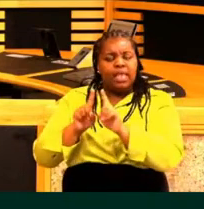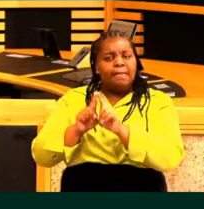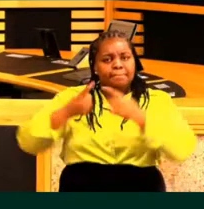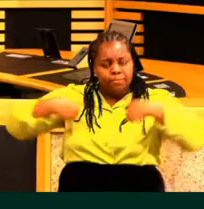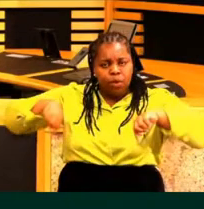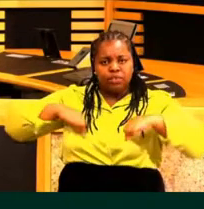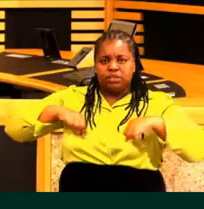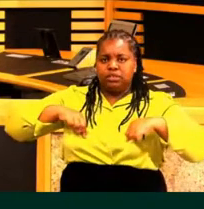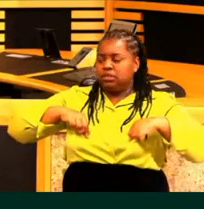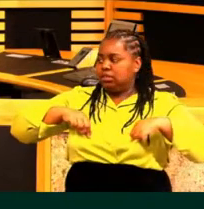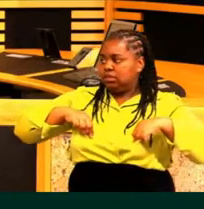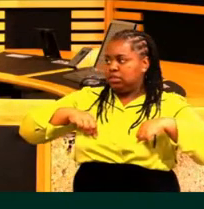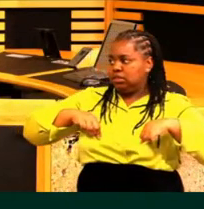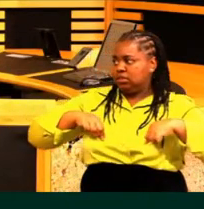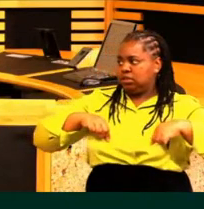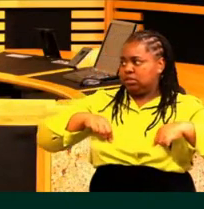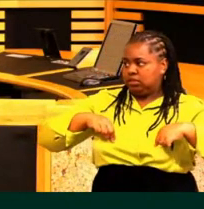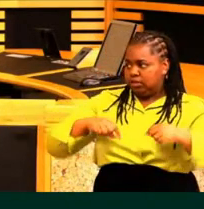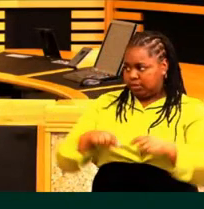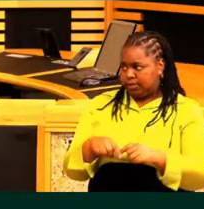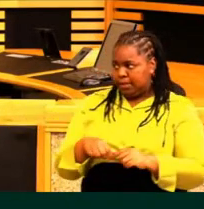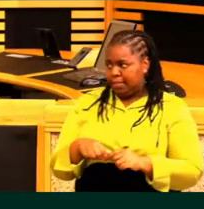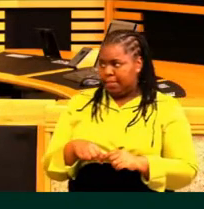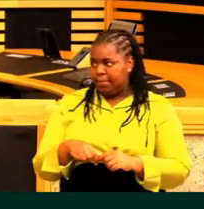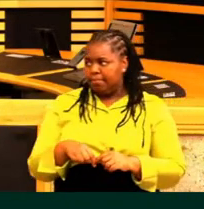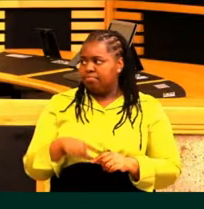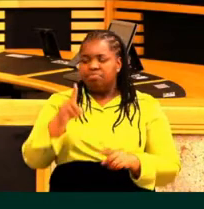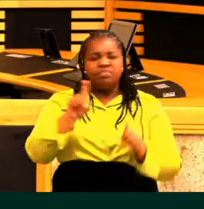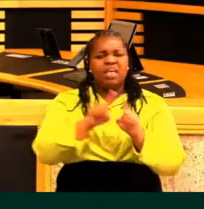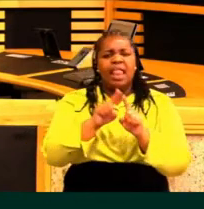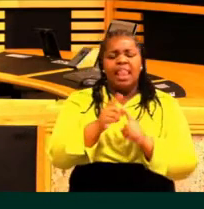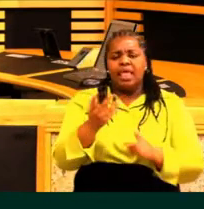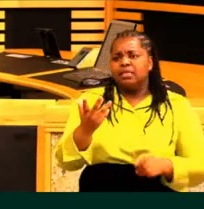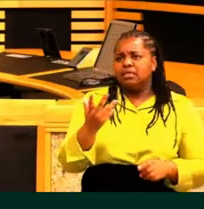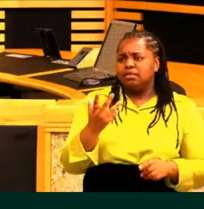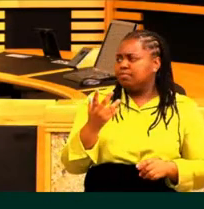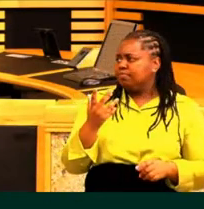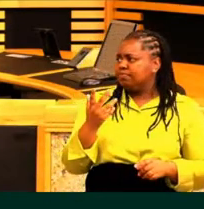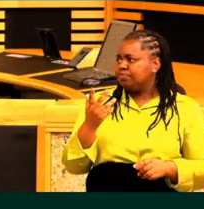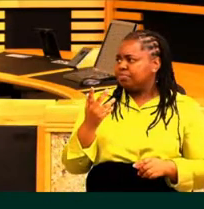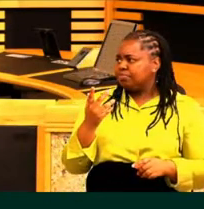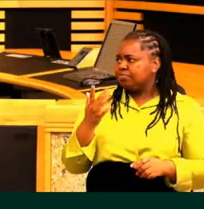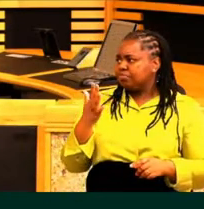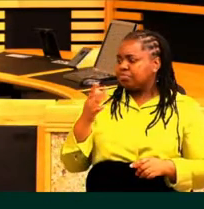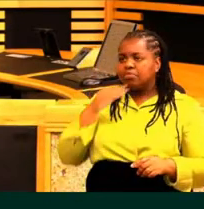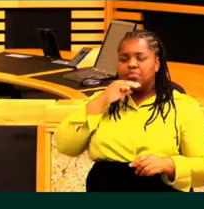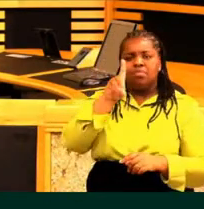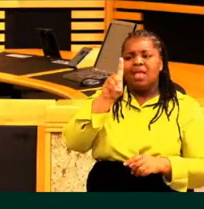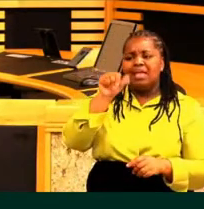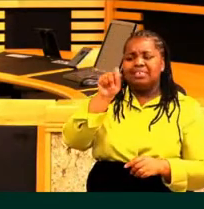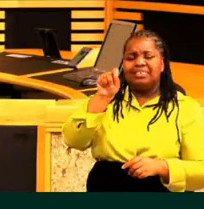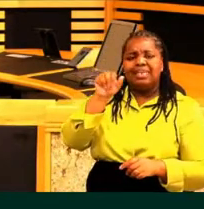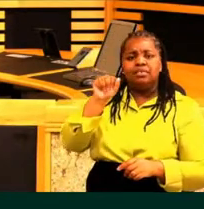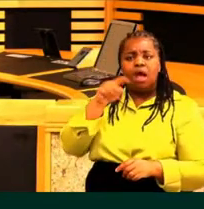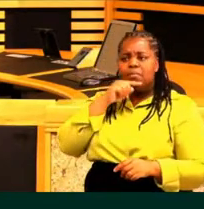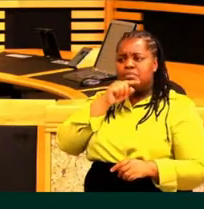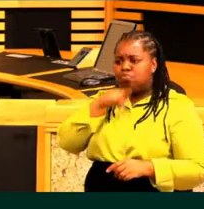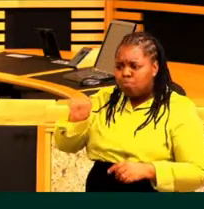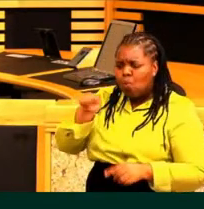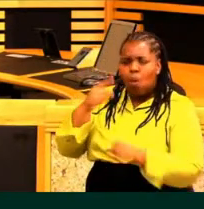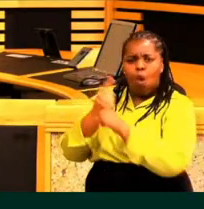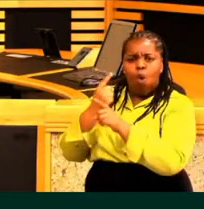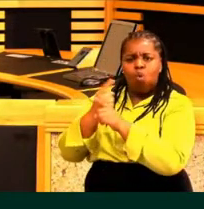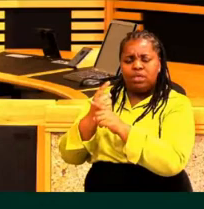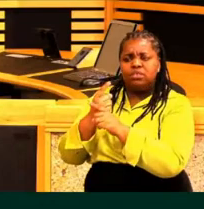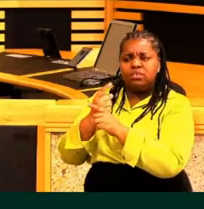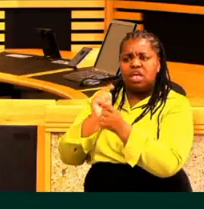our in our in our in our confession such as a artificial intelligence Big Data virtual reality blockchain and